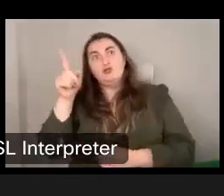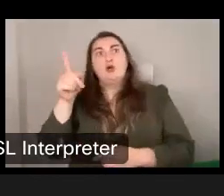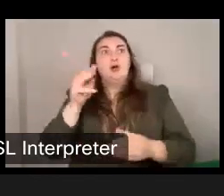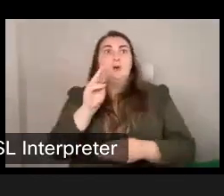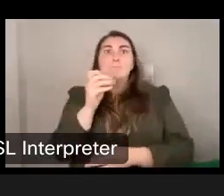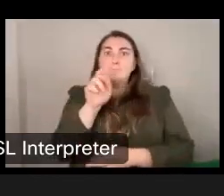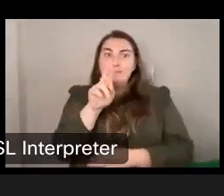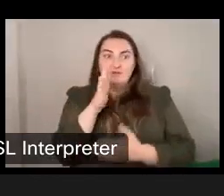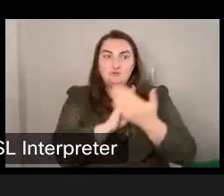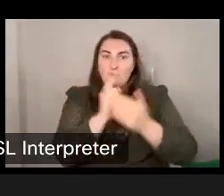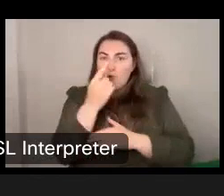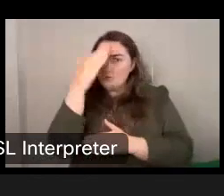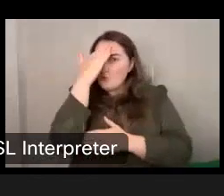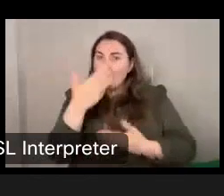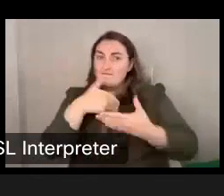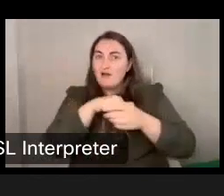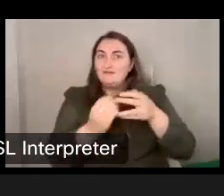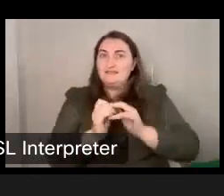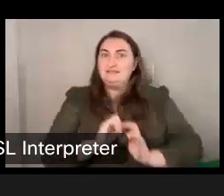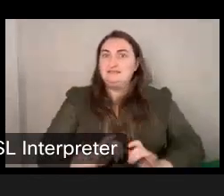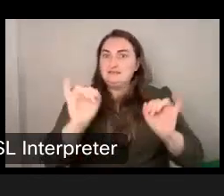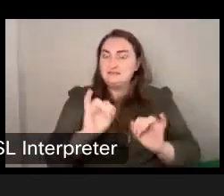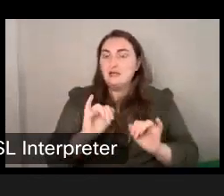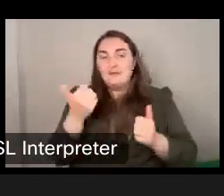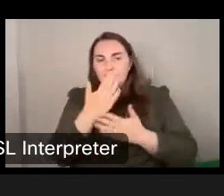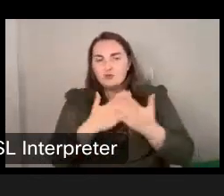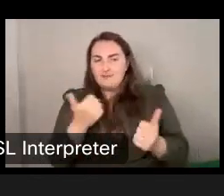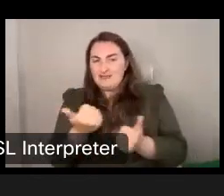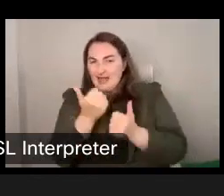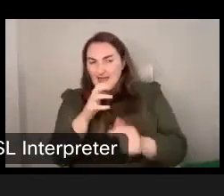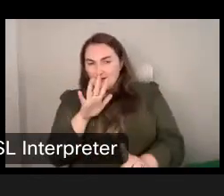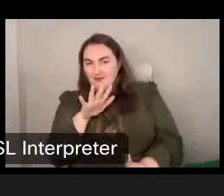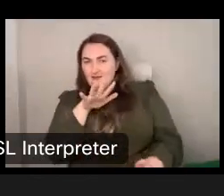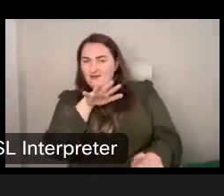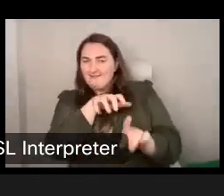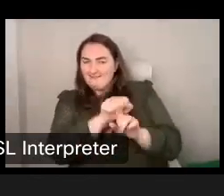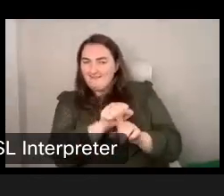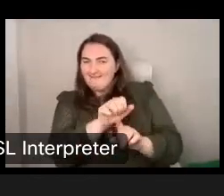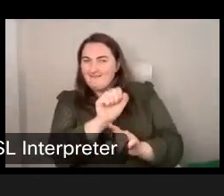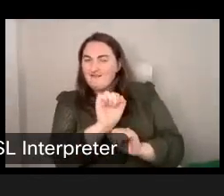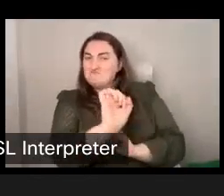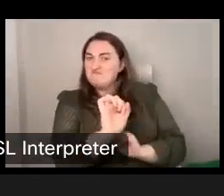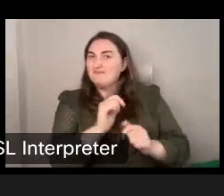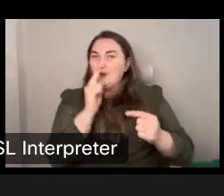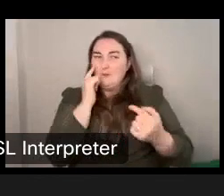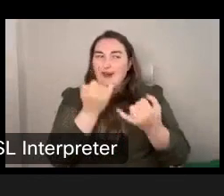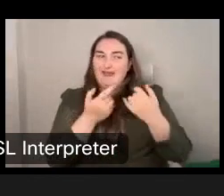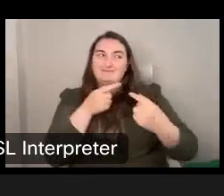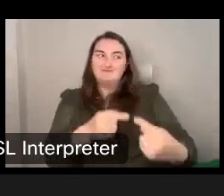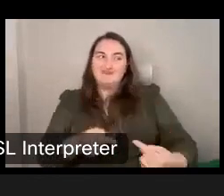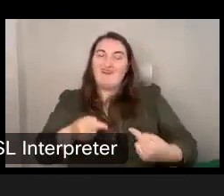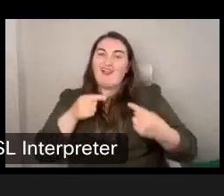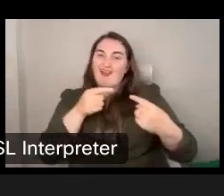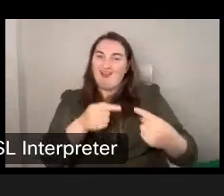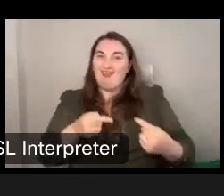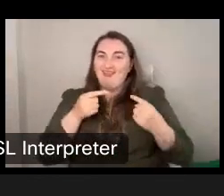an incident, there might be some signals that you would be observing in terms of their struggles following on from the incident. So